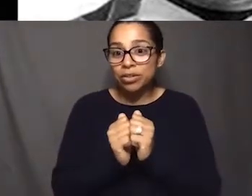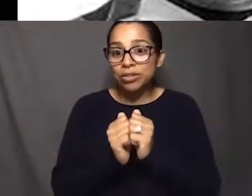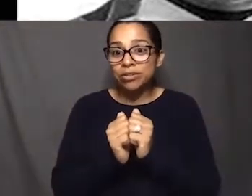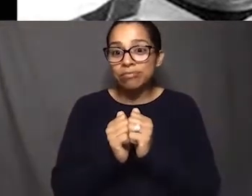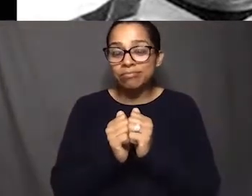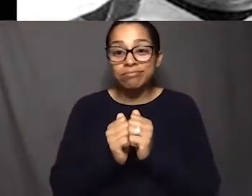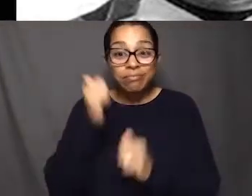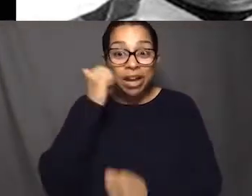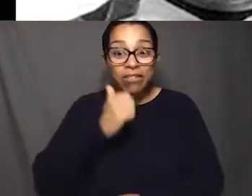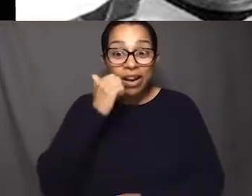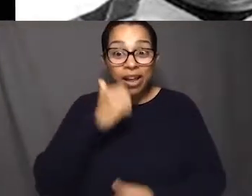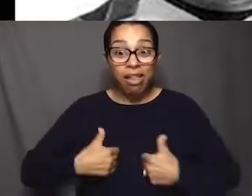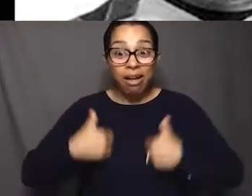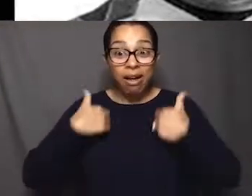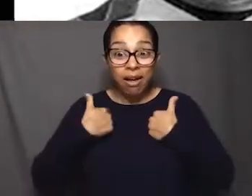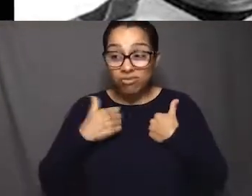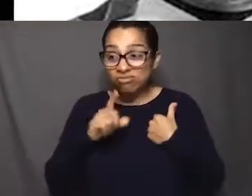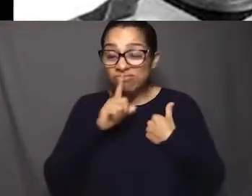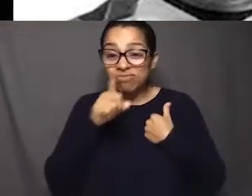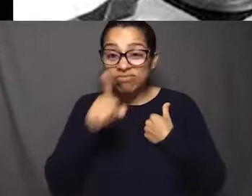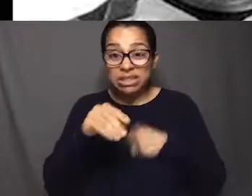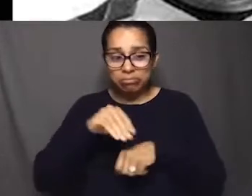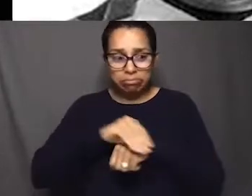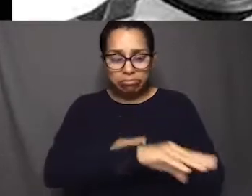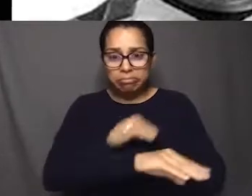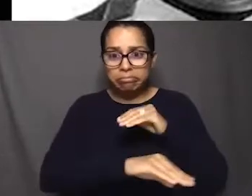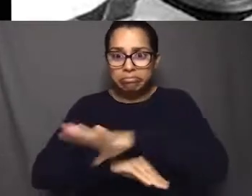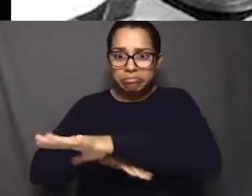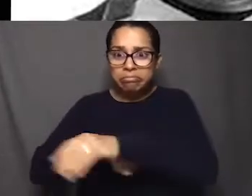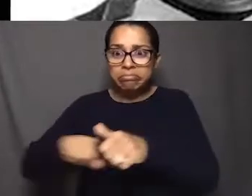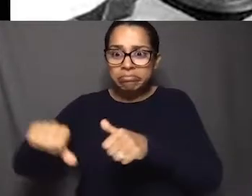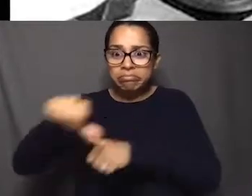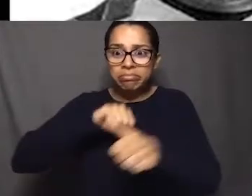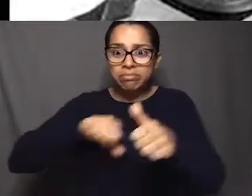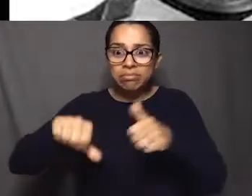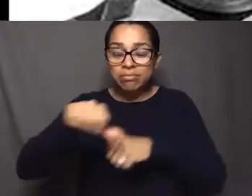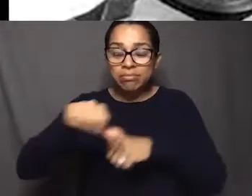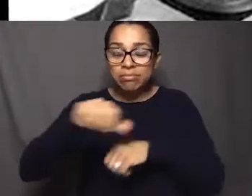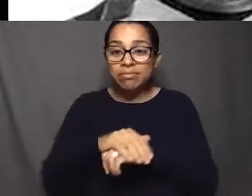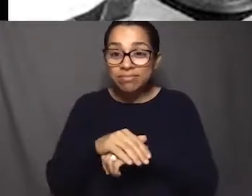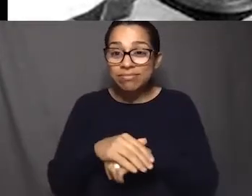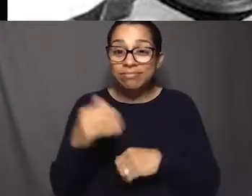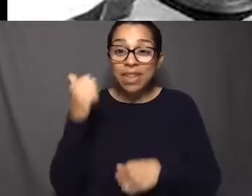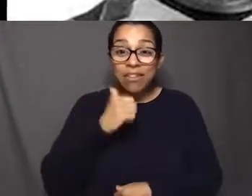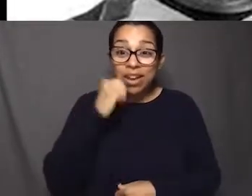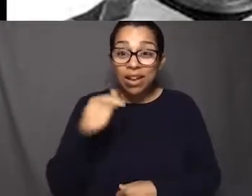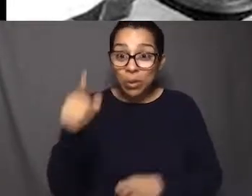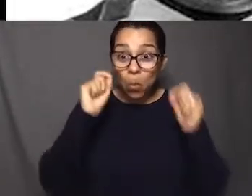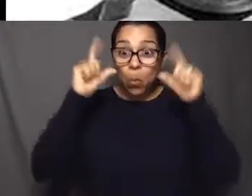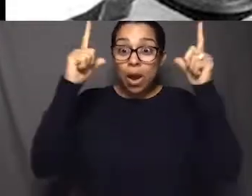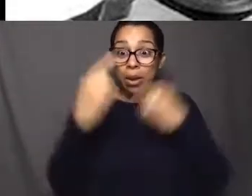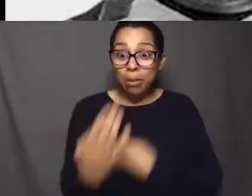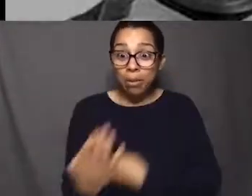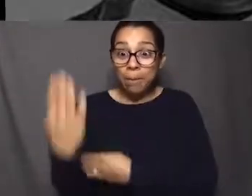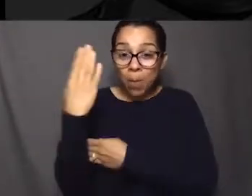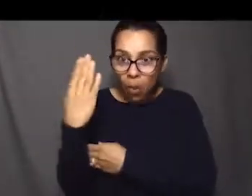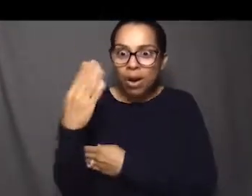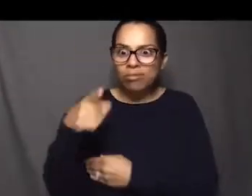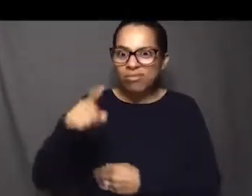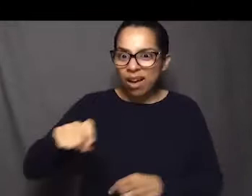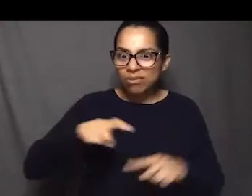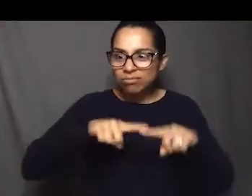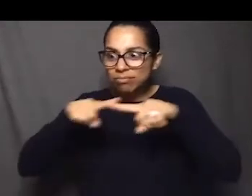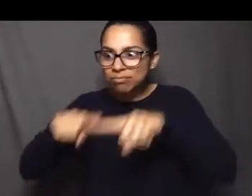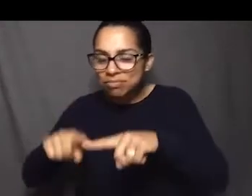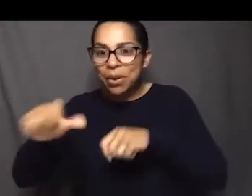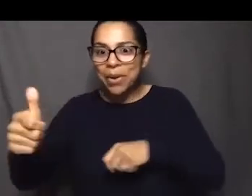of reality. Before you finish eating breakfast in the morning, you're dependent on more than half of the world. To